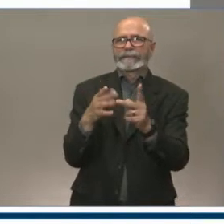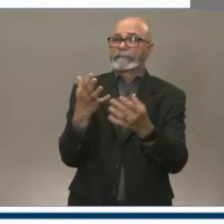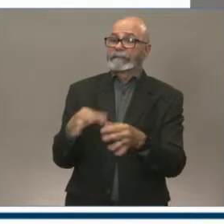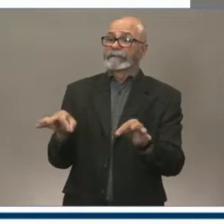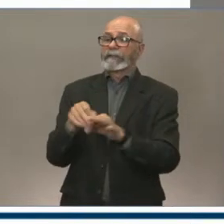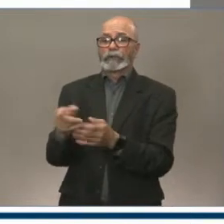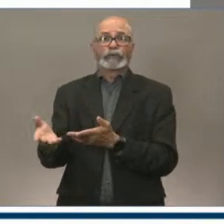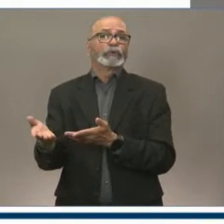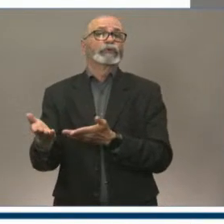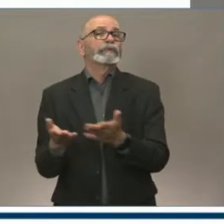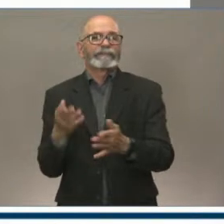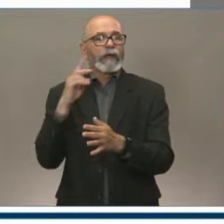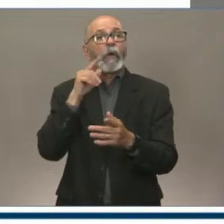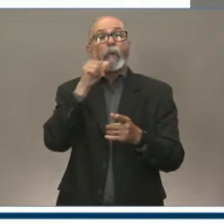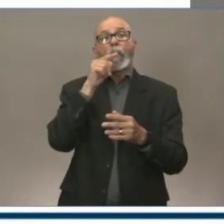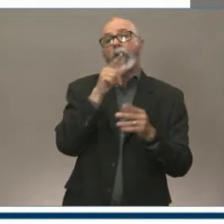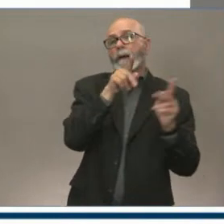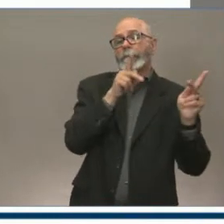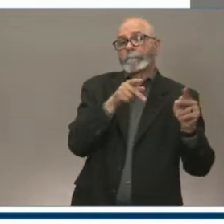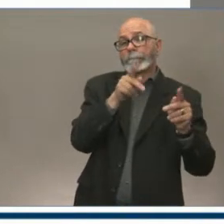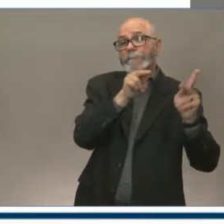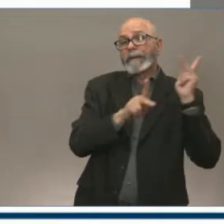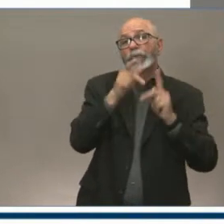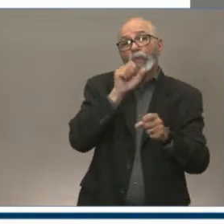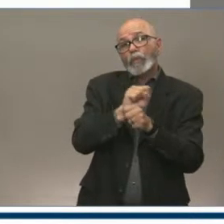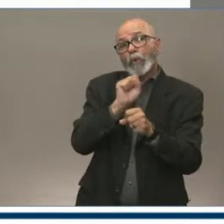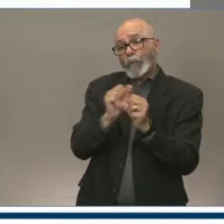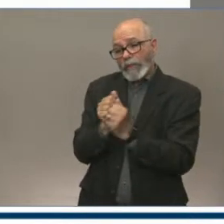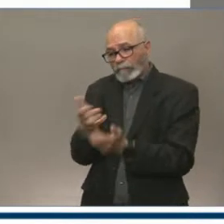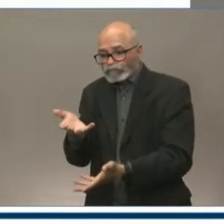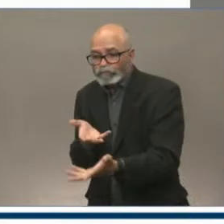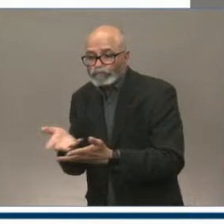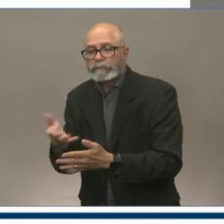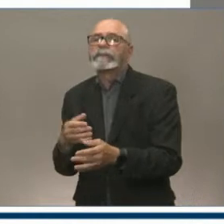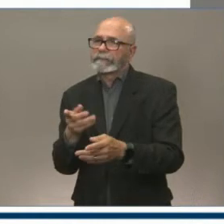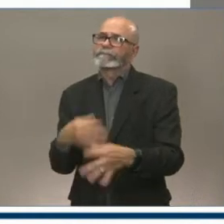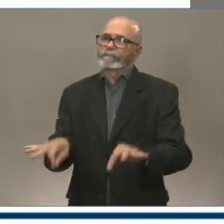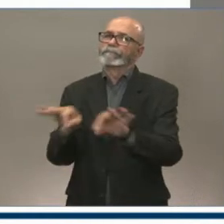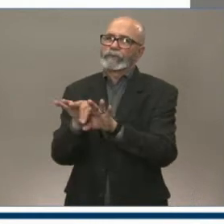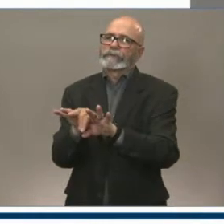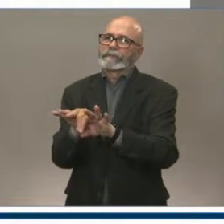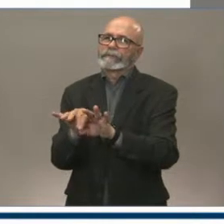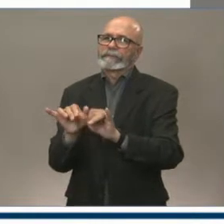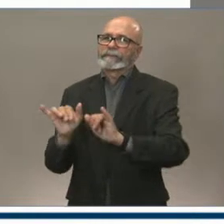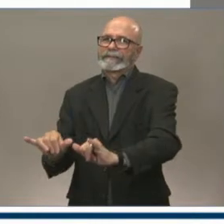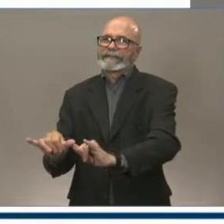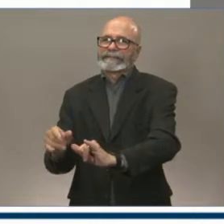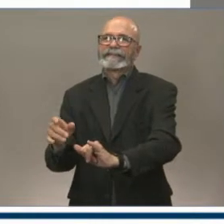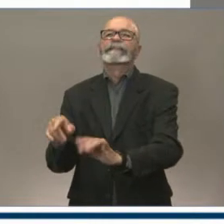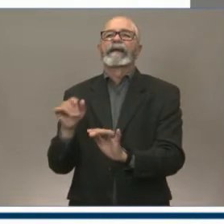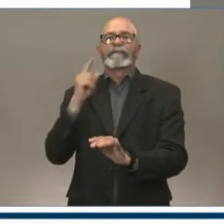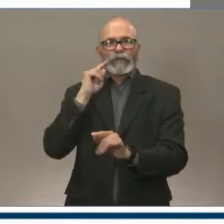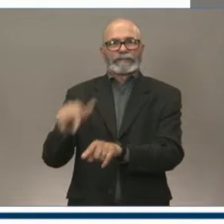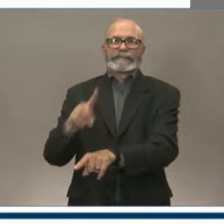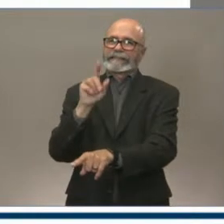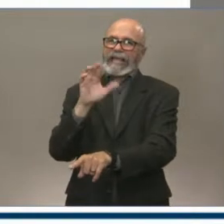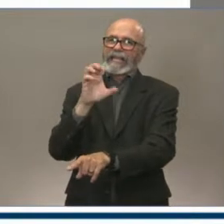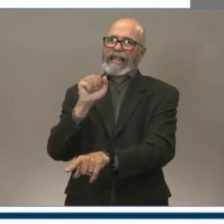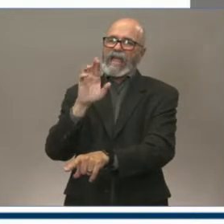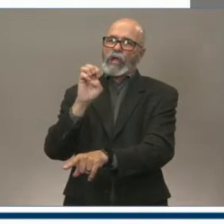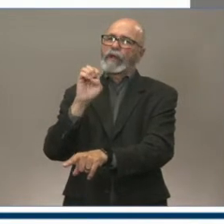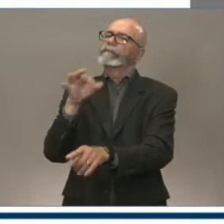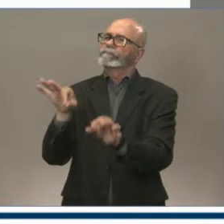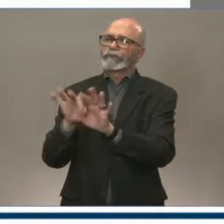who need to go to work to keep essential services and supports running. To add protection, masking will now